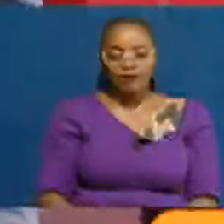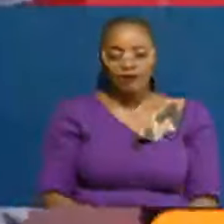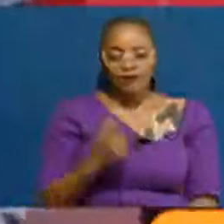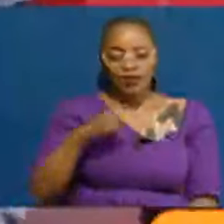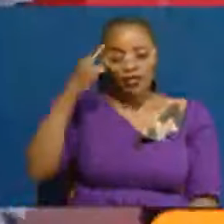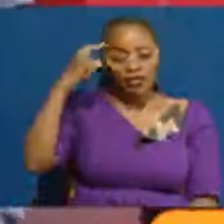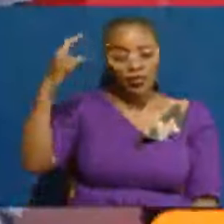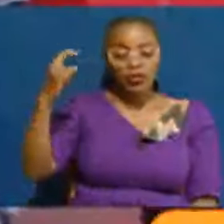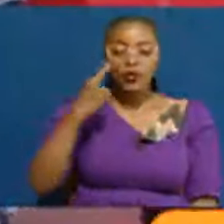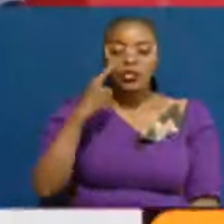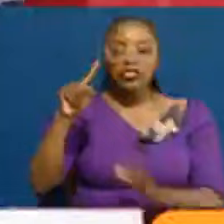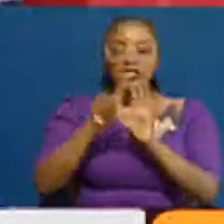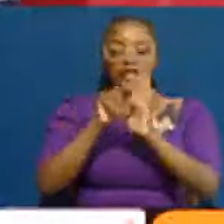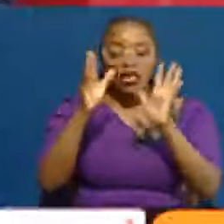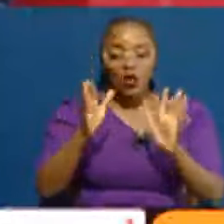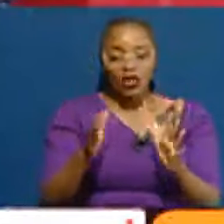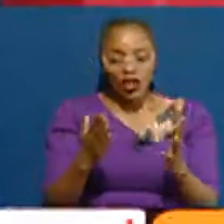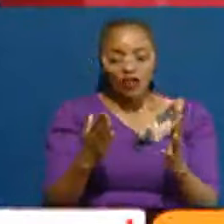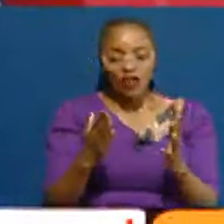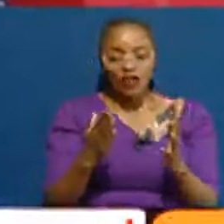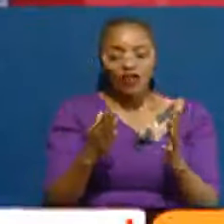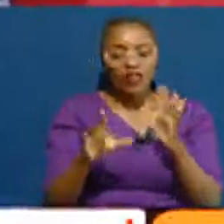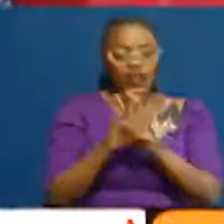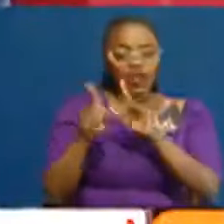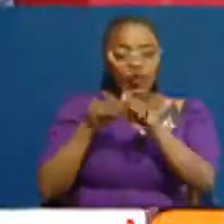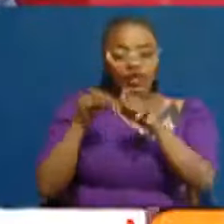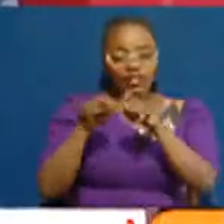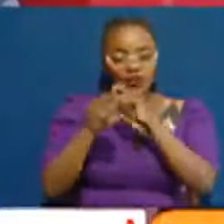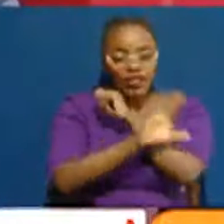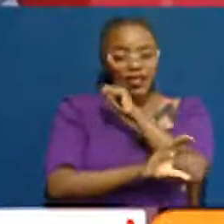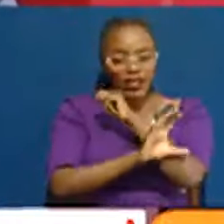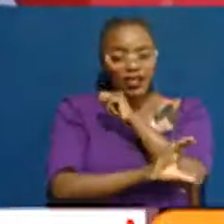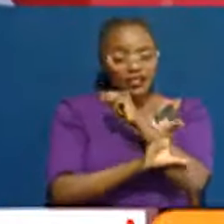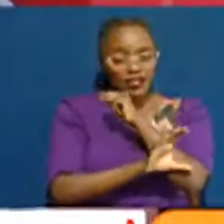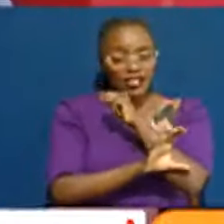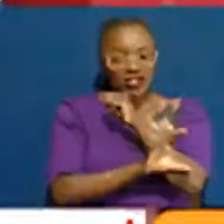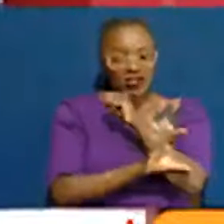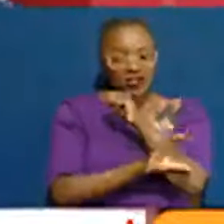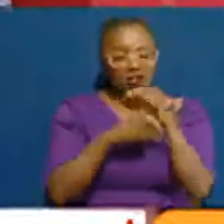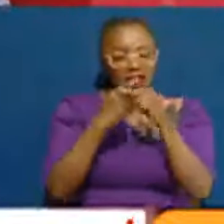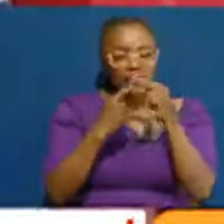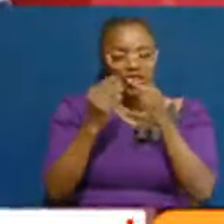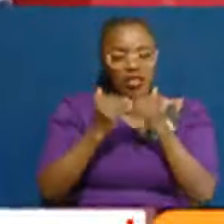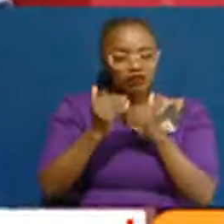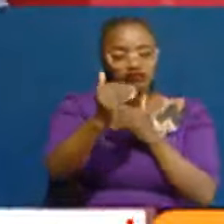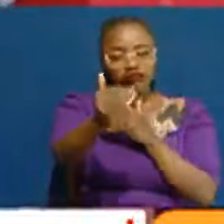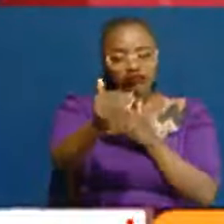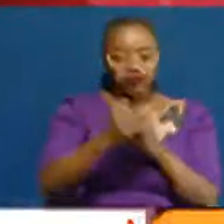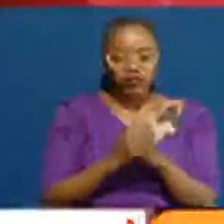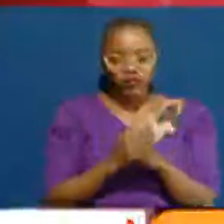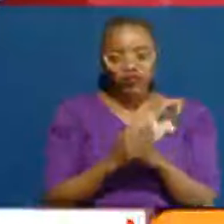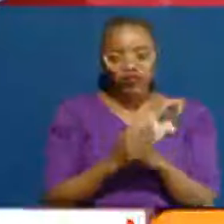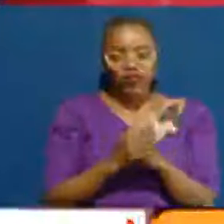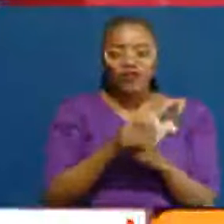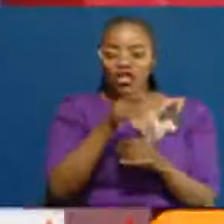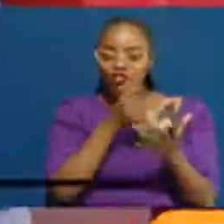See the lawyers and legal administrators of this country in the years coming. Among